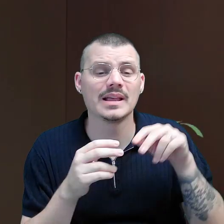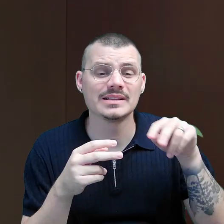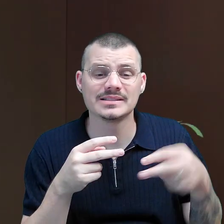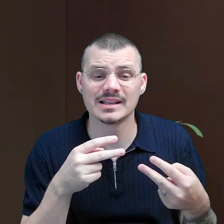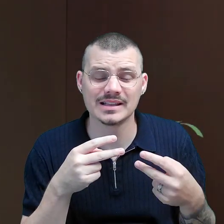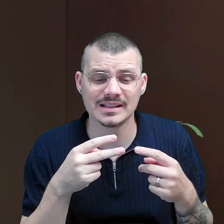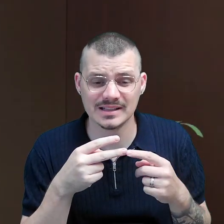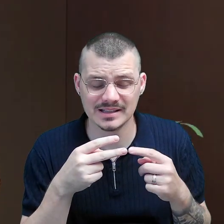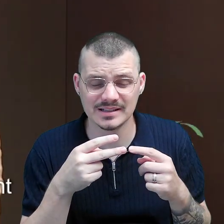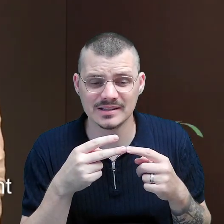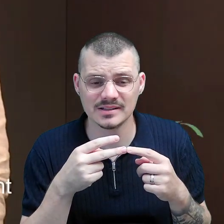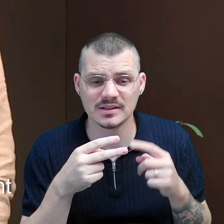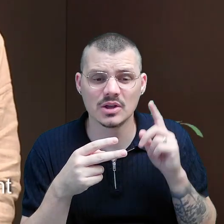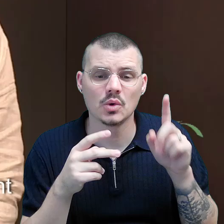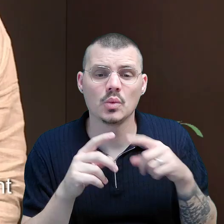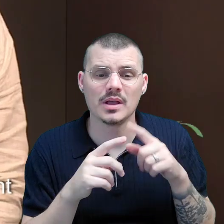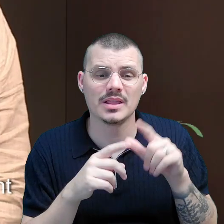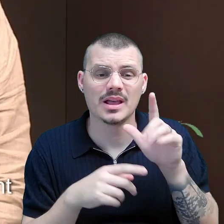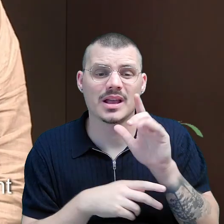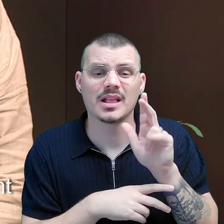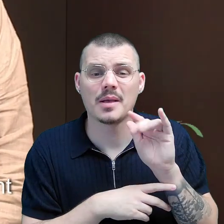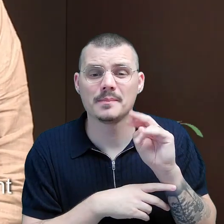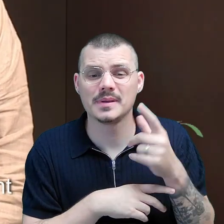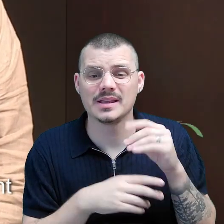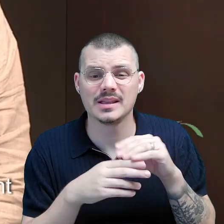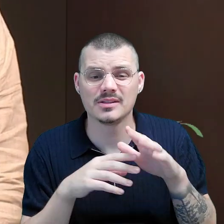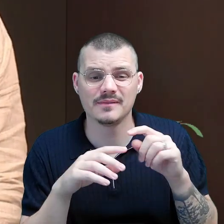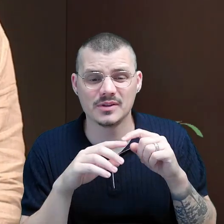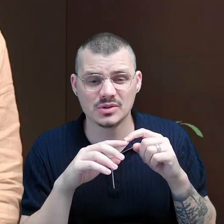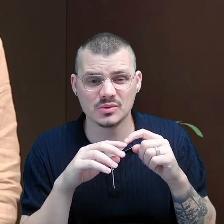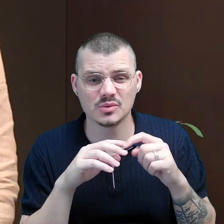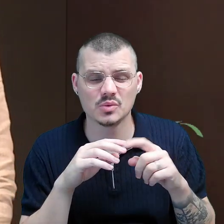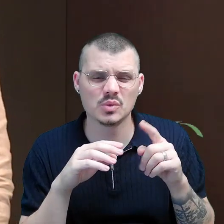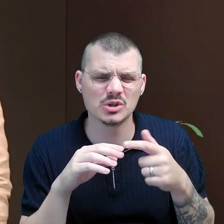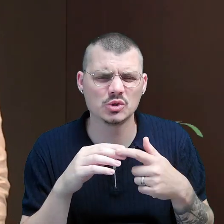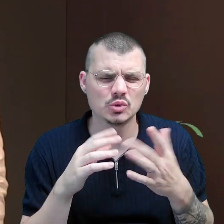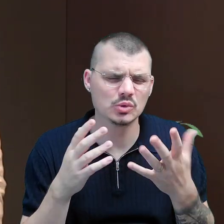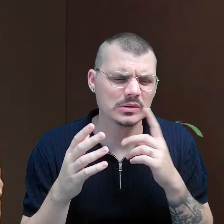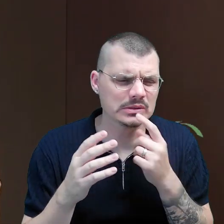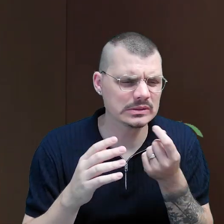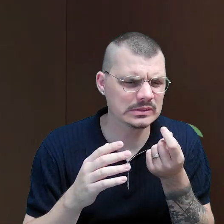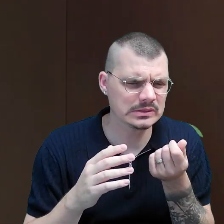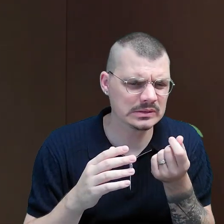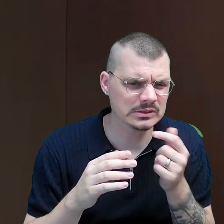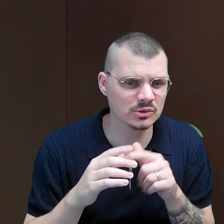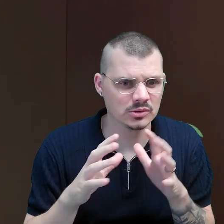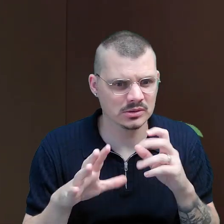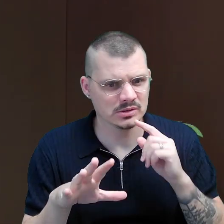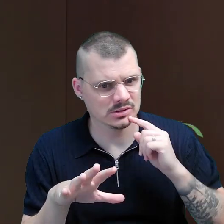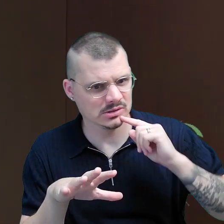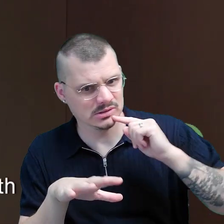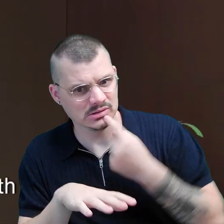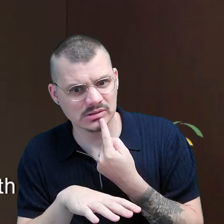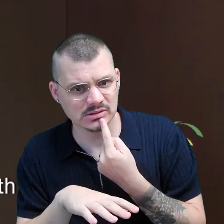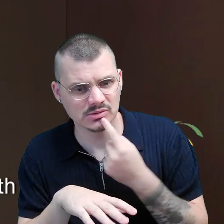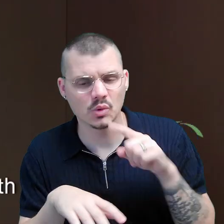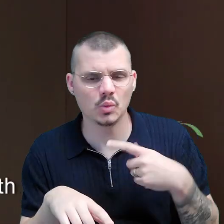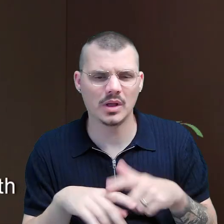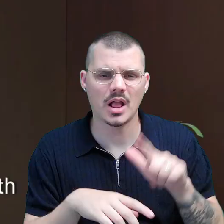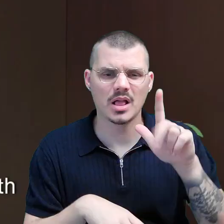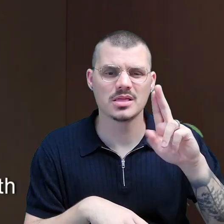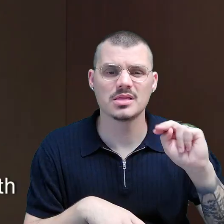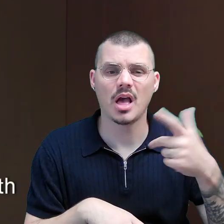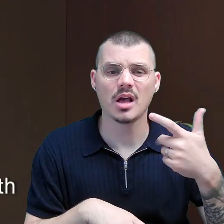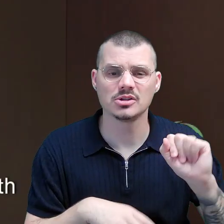secondly, when the clubbing in his fingertips went from kind of mild to really severe was when his